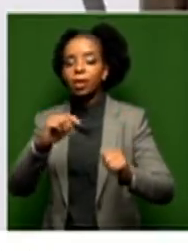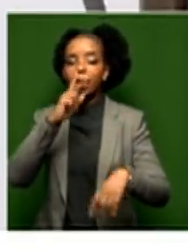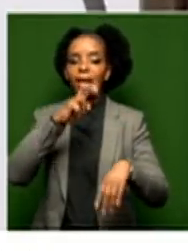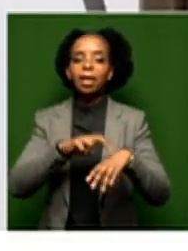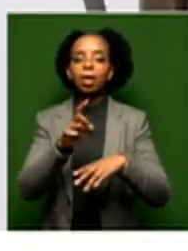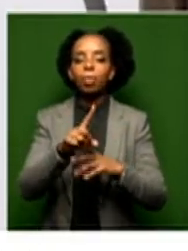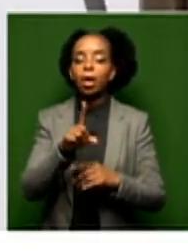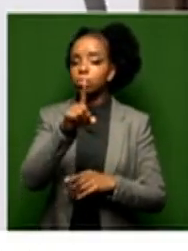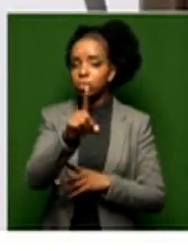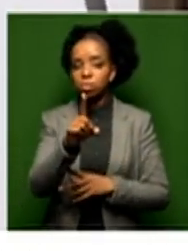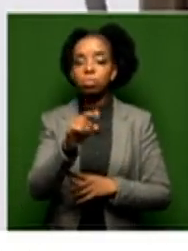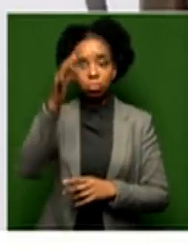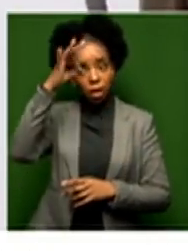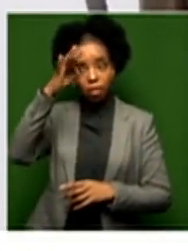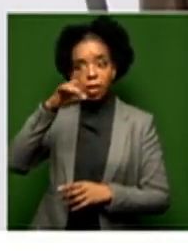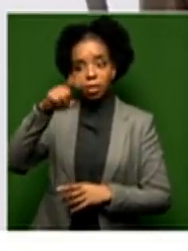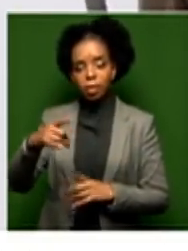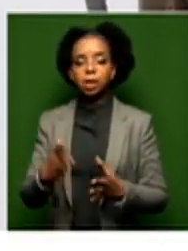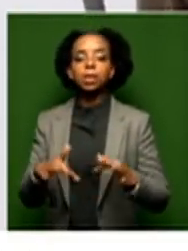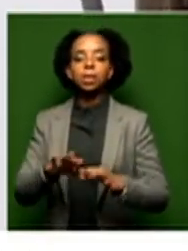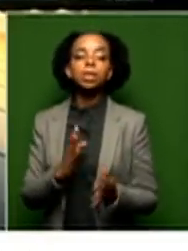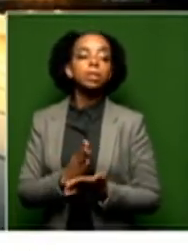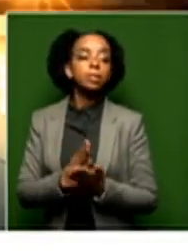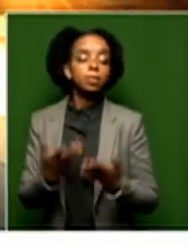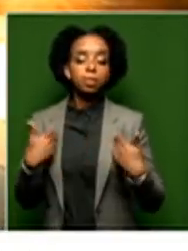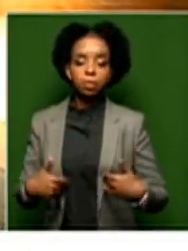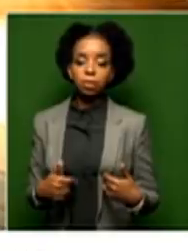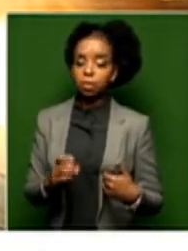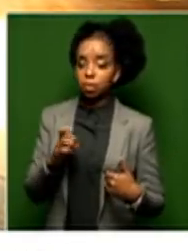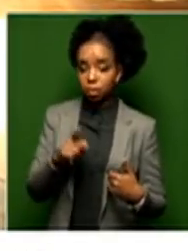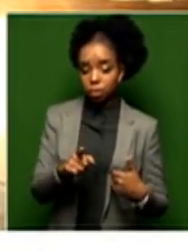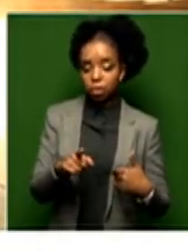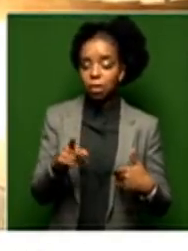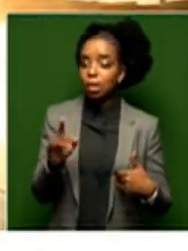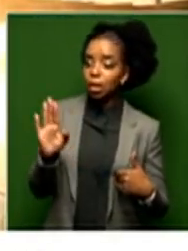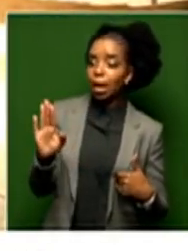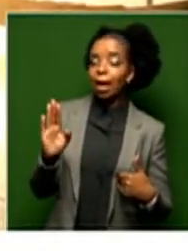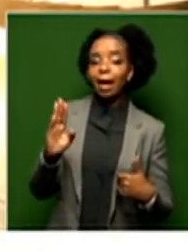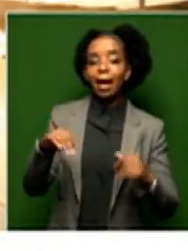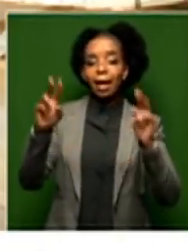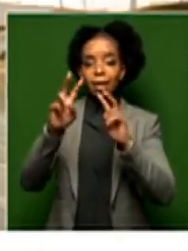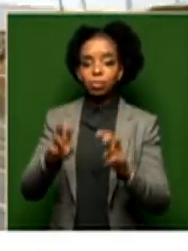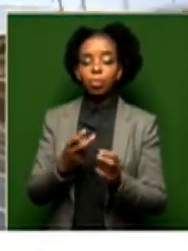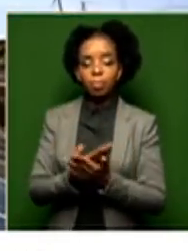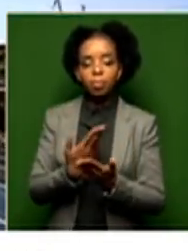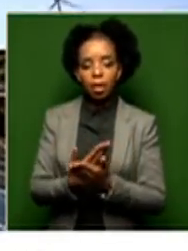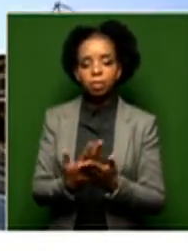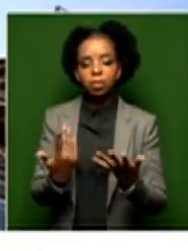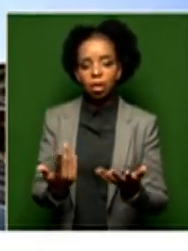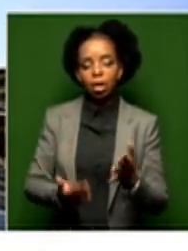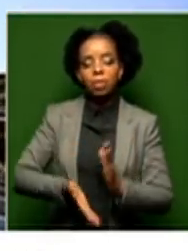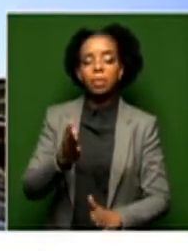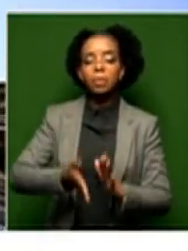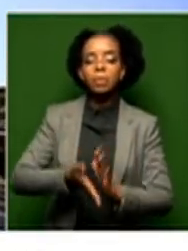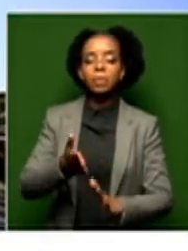or shareholder guarantees to guarantee that the off-taker, Eskom, is in a position to procure this electricity over the next 20